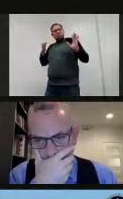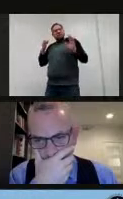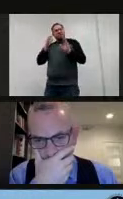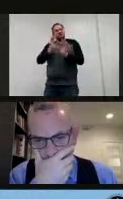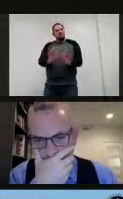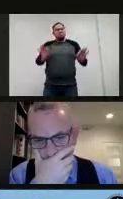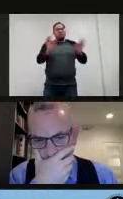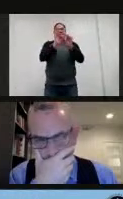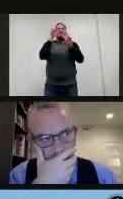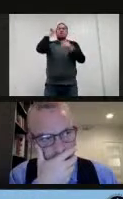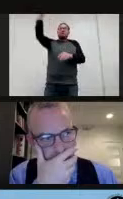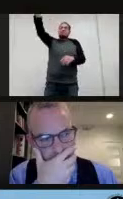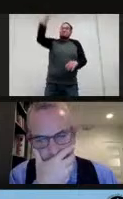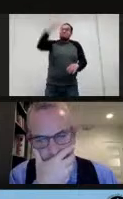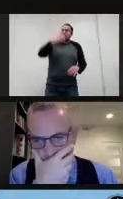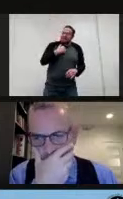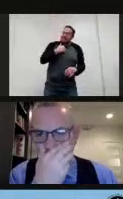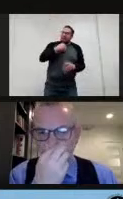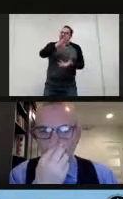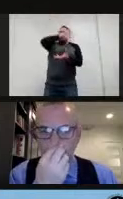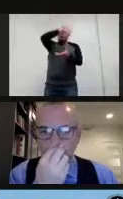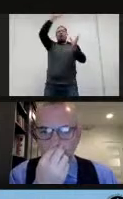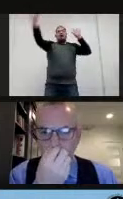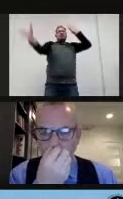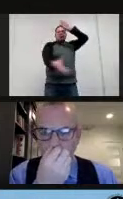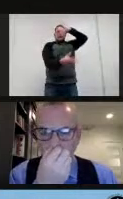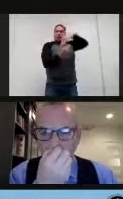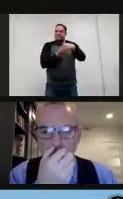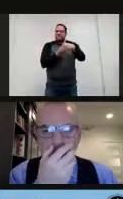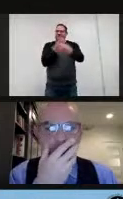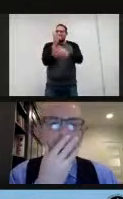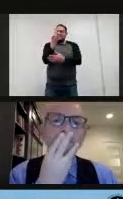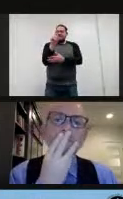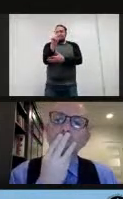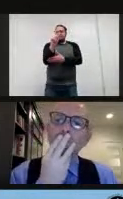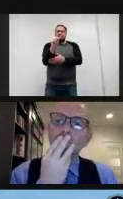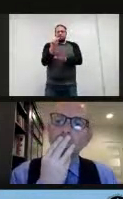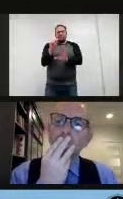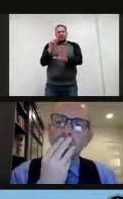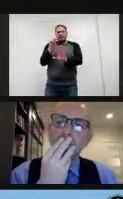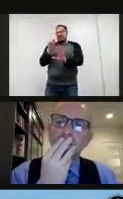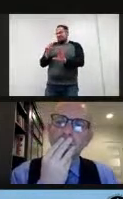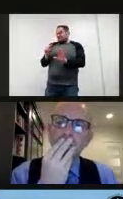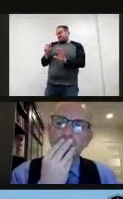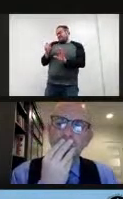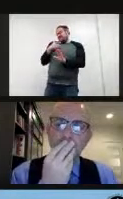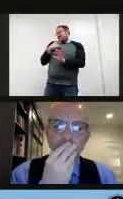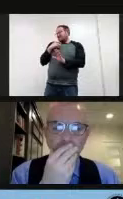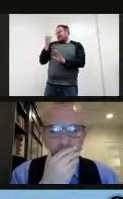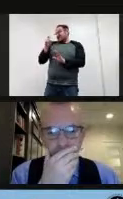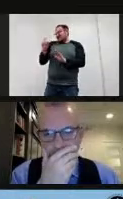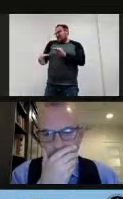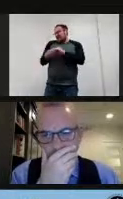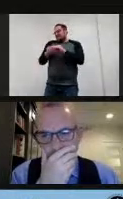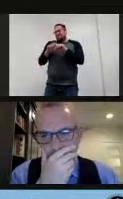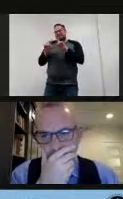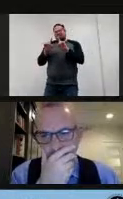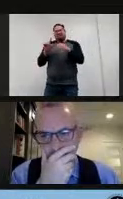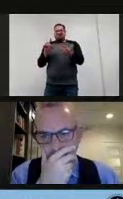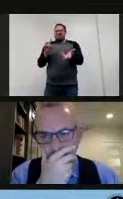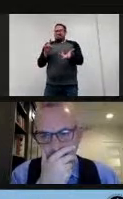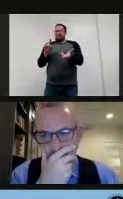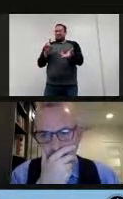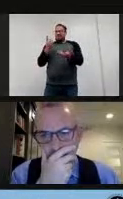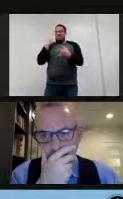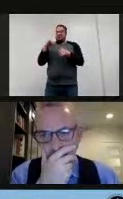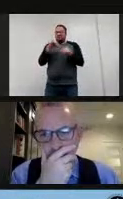know, all encompassing data means. So unless anyone feels like we need to add it, but if we're all in agreement that when we see